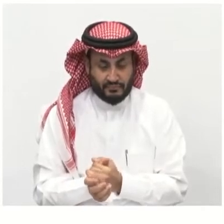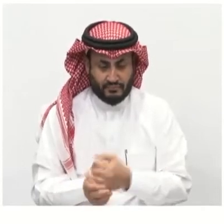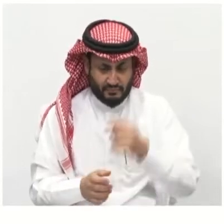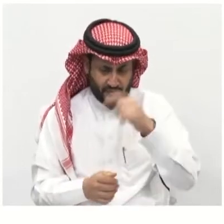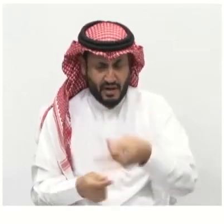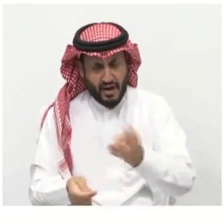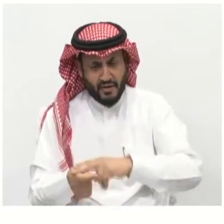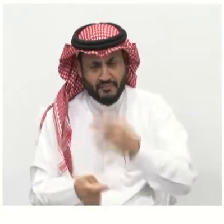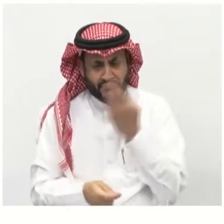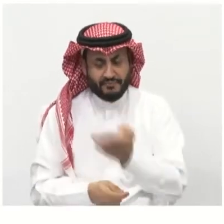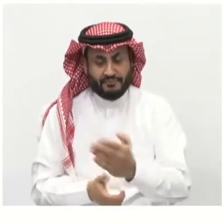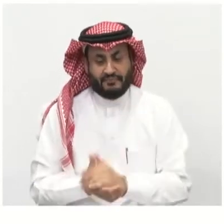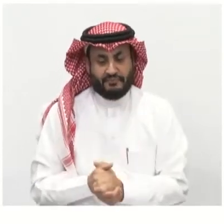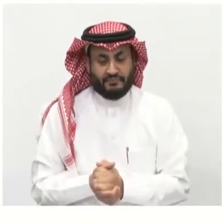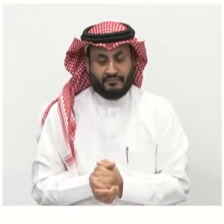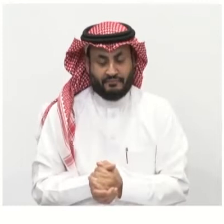a